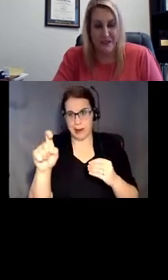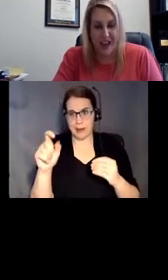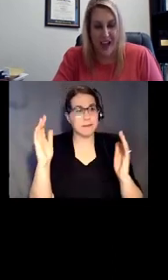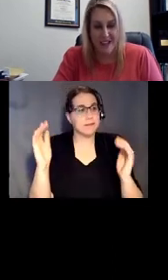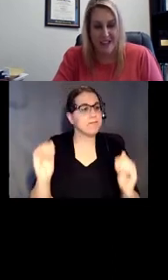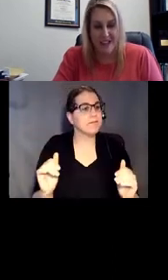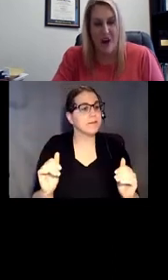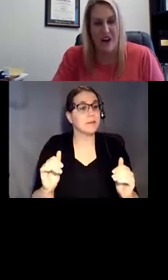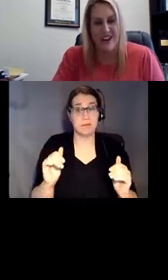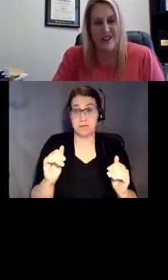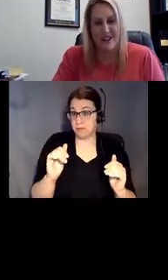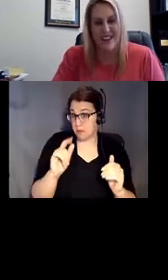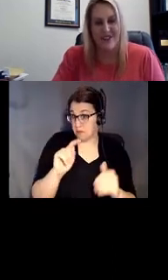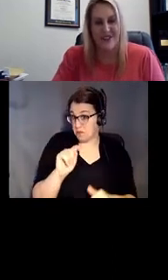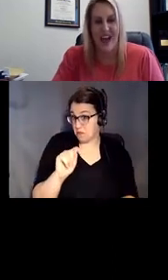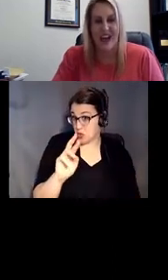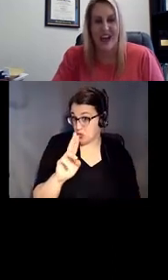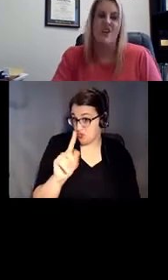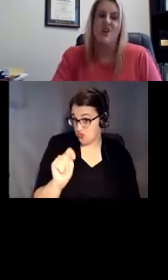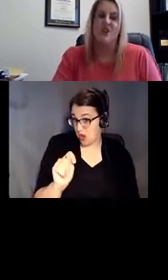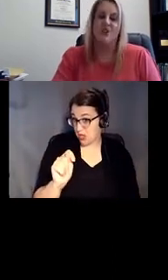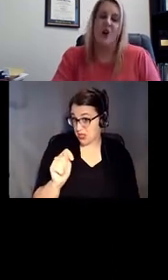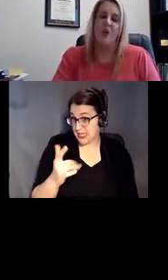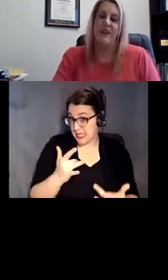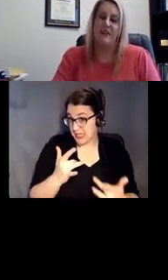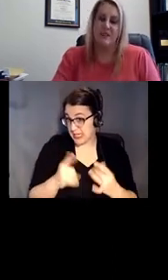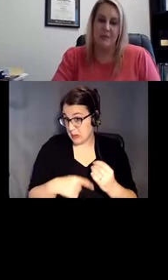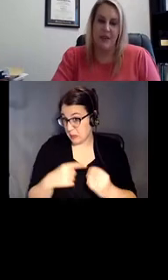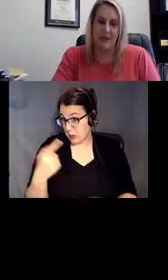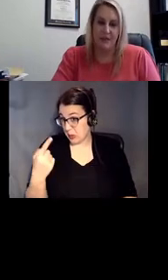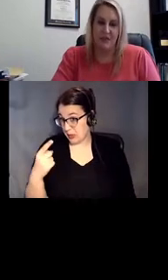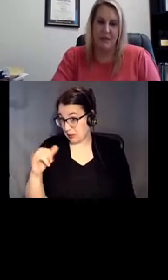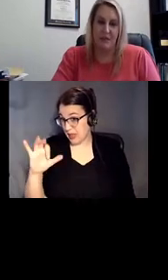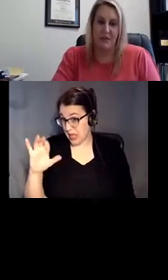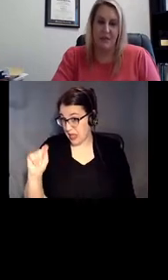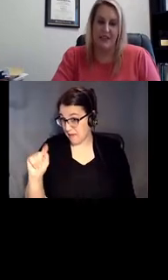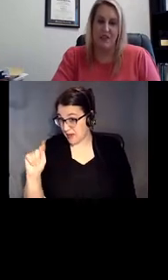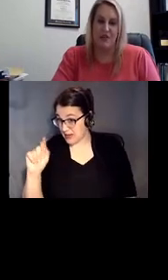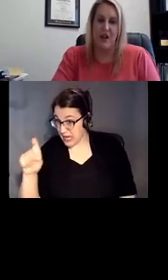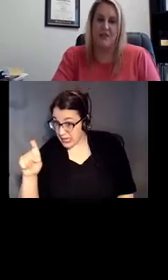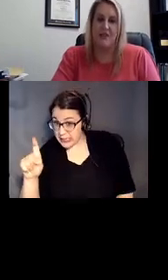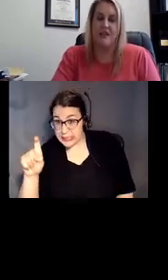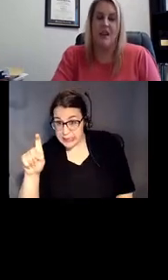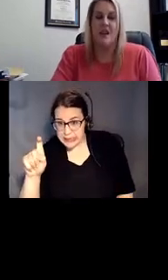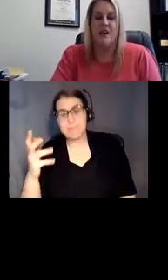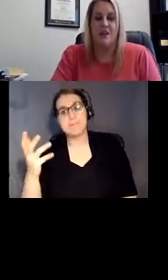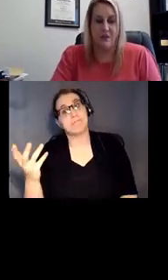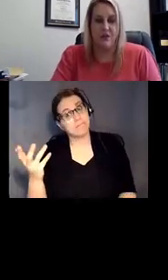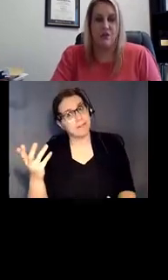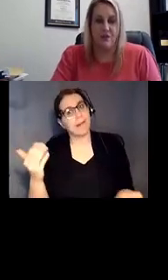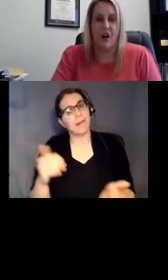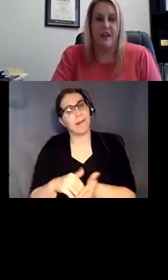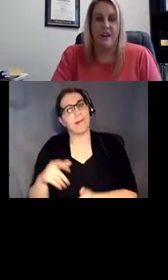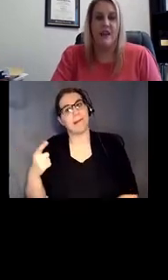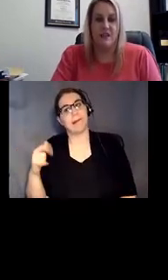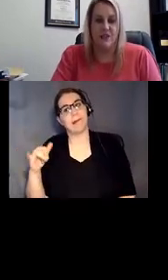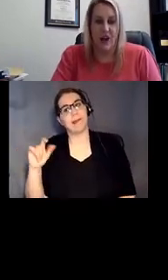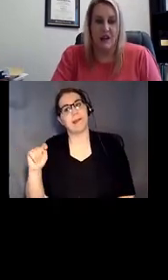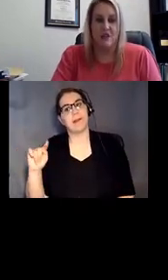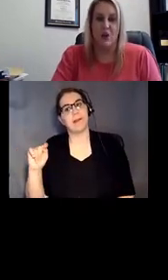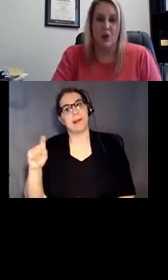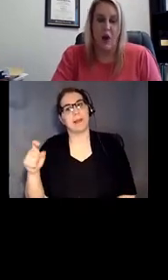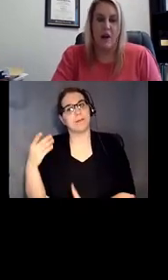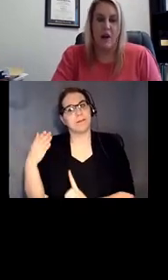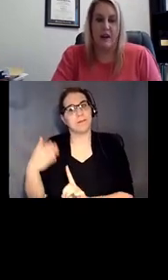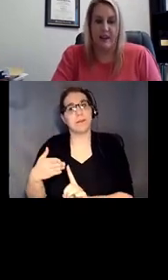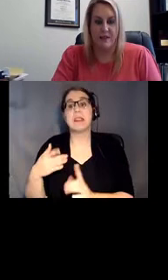to gift tax? There we are again with gift tax. So some types of supplemental needs trusts funding